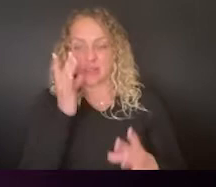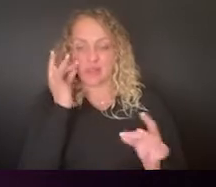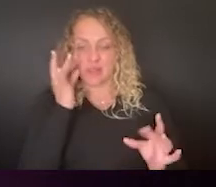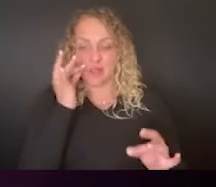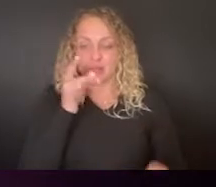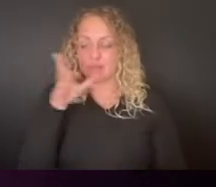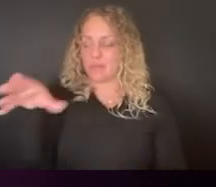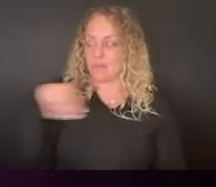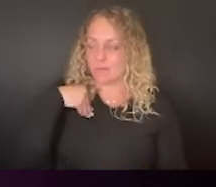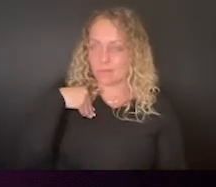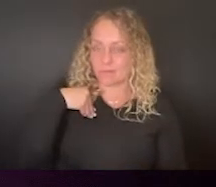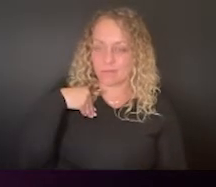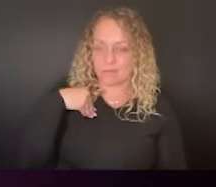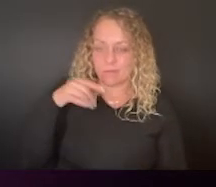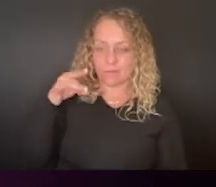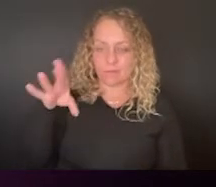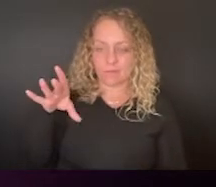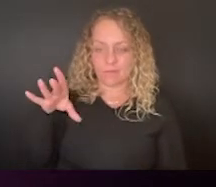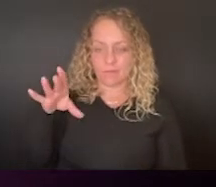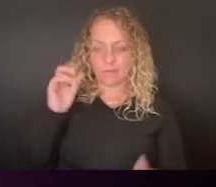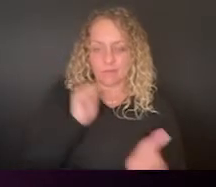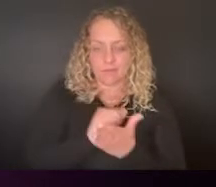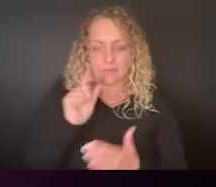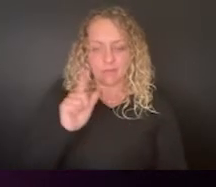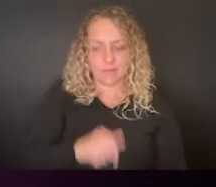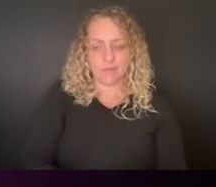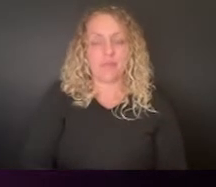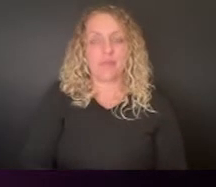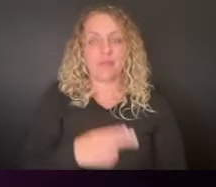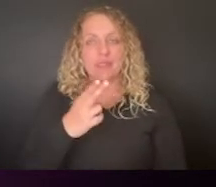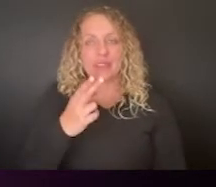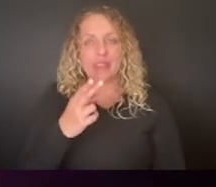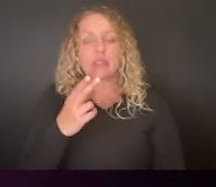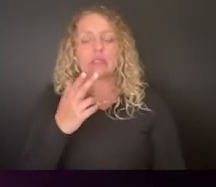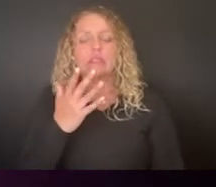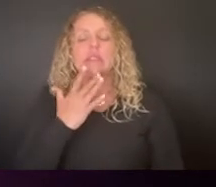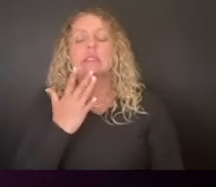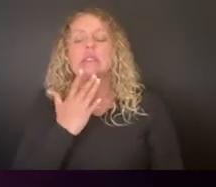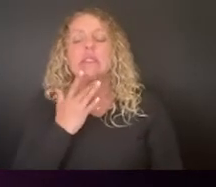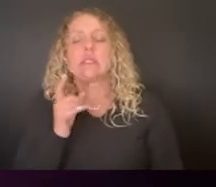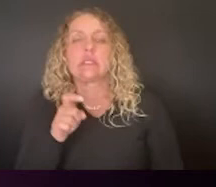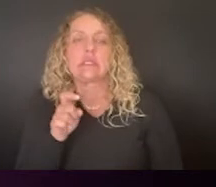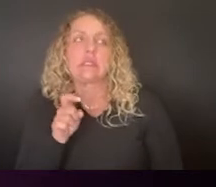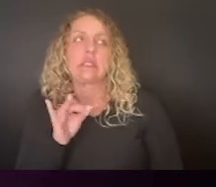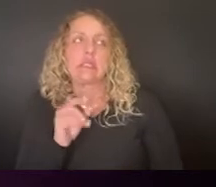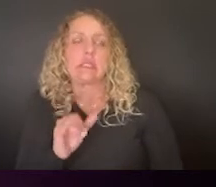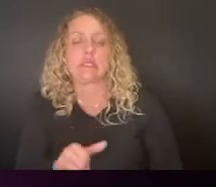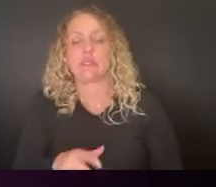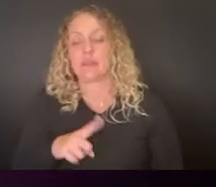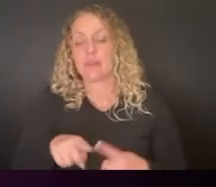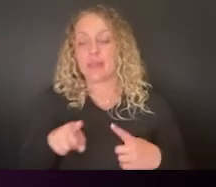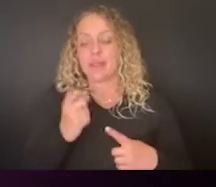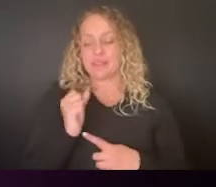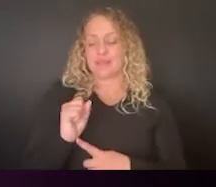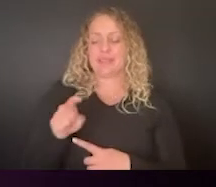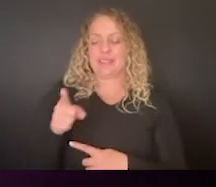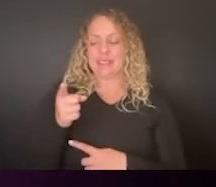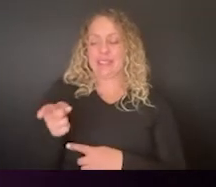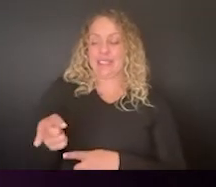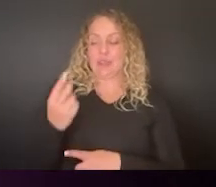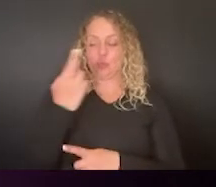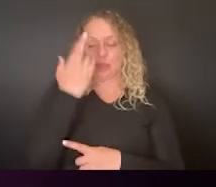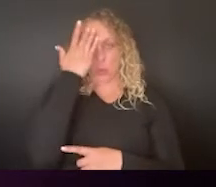attempted to get good photos. But Otis was having none of that. None of it at